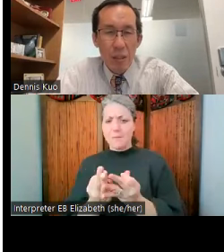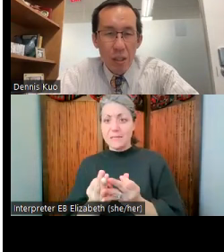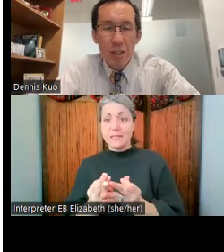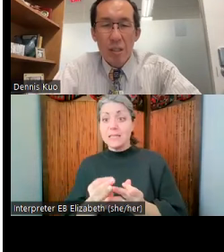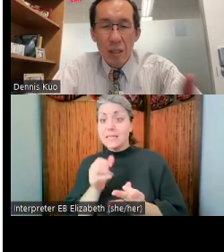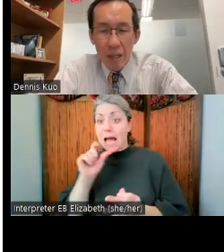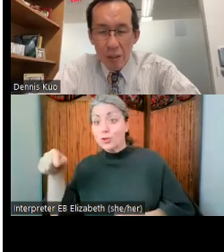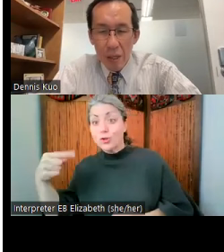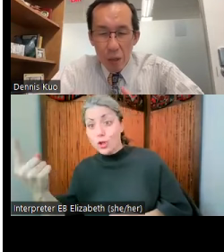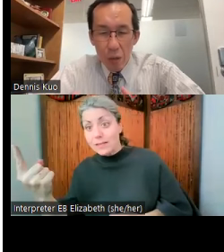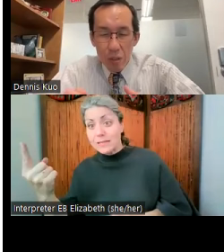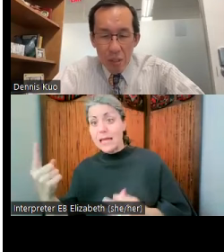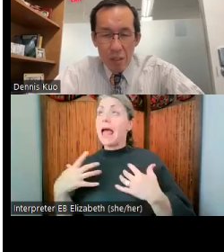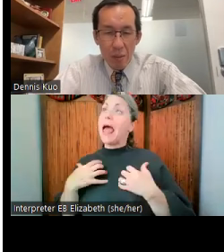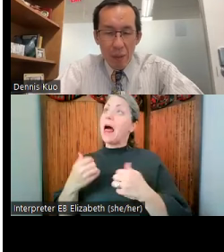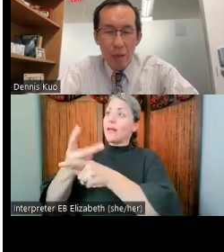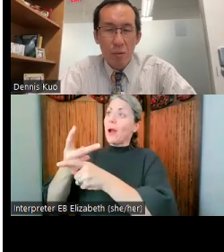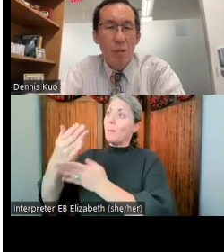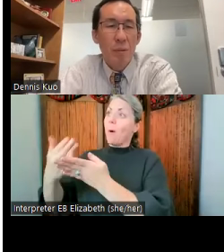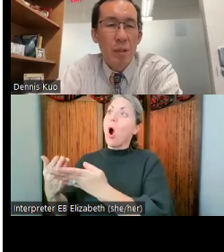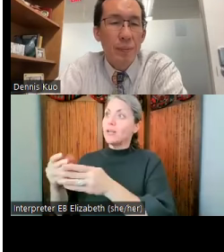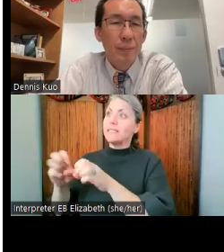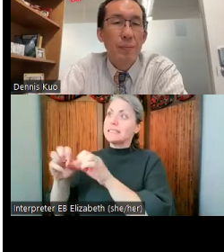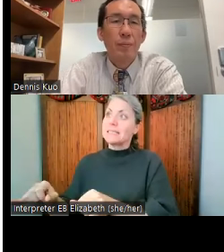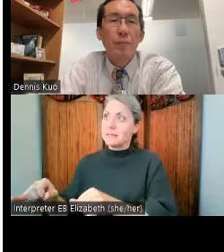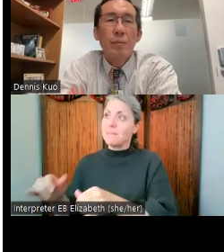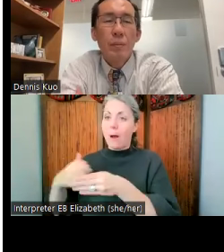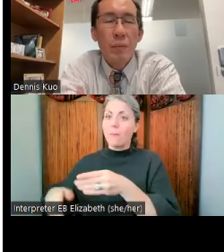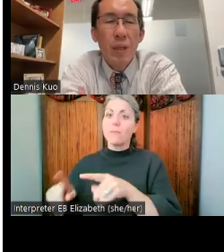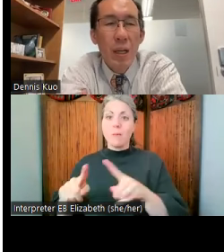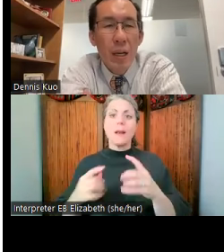necessarily just the healthcare system outcomes.